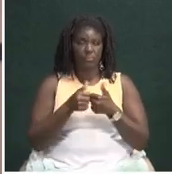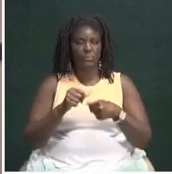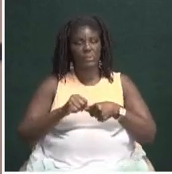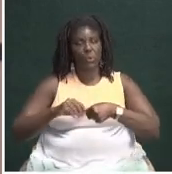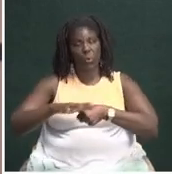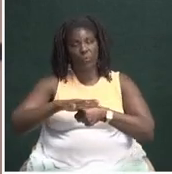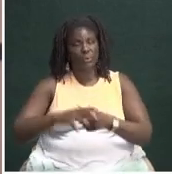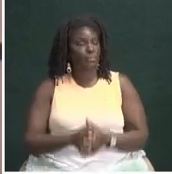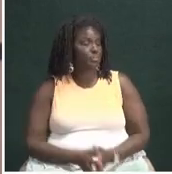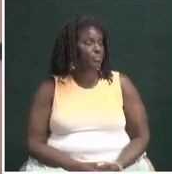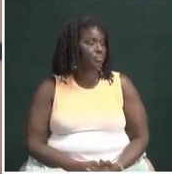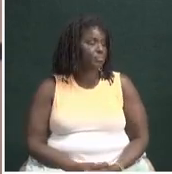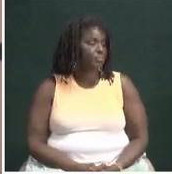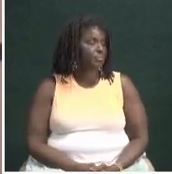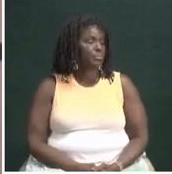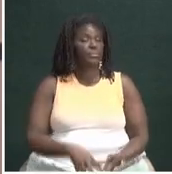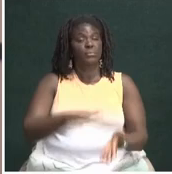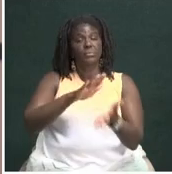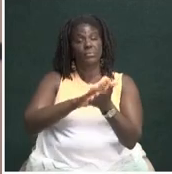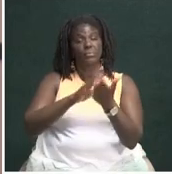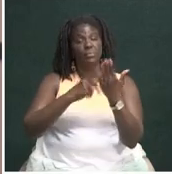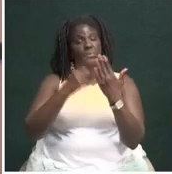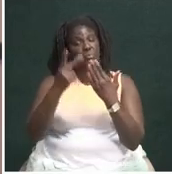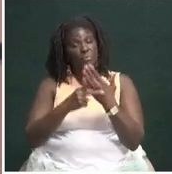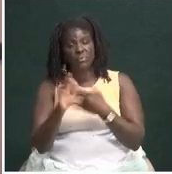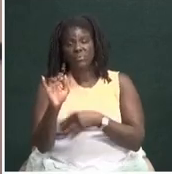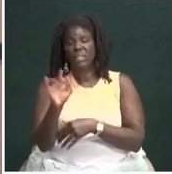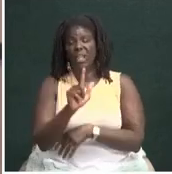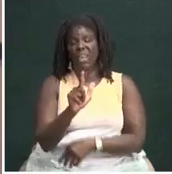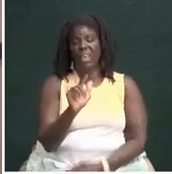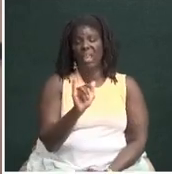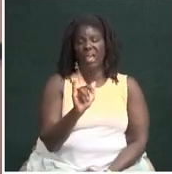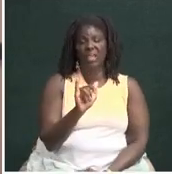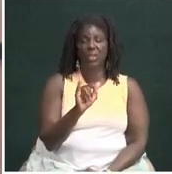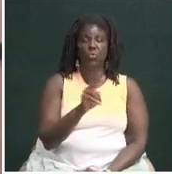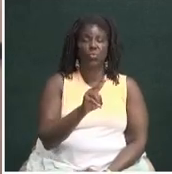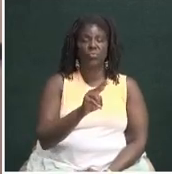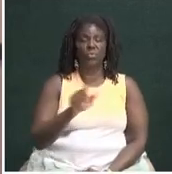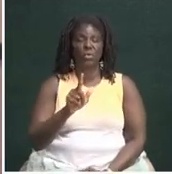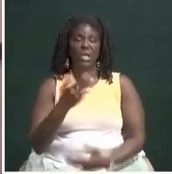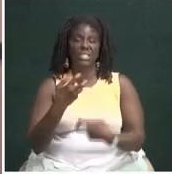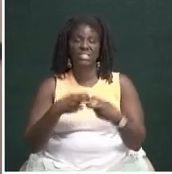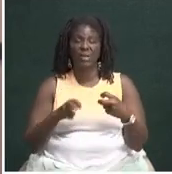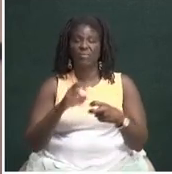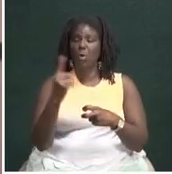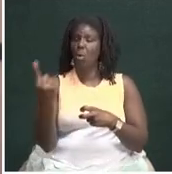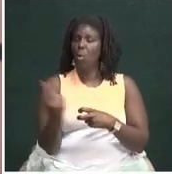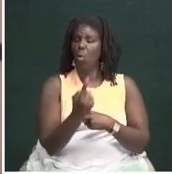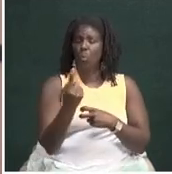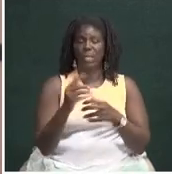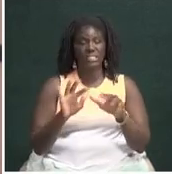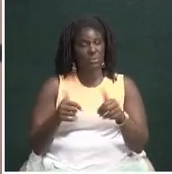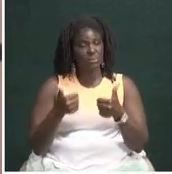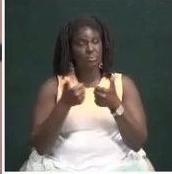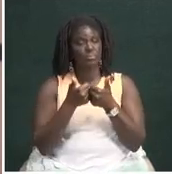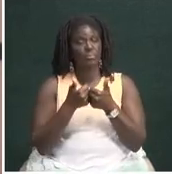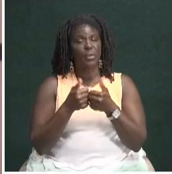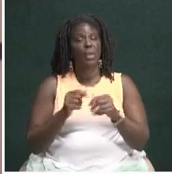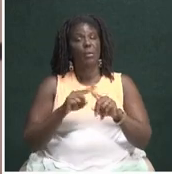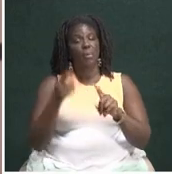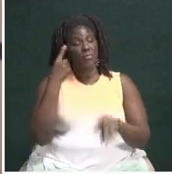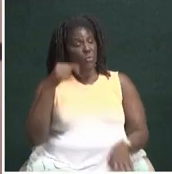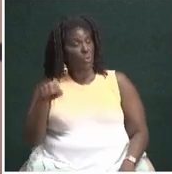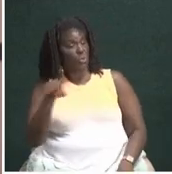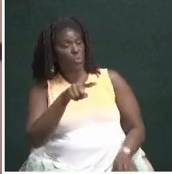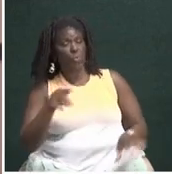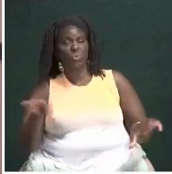COVID. Academic programs like La Verne are always difficult. They're always challenging. But for you to do